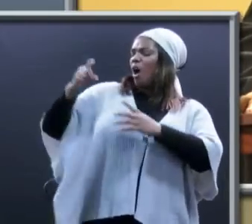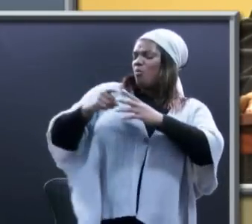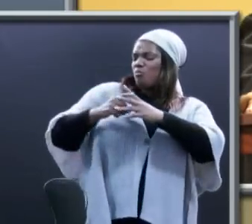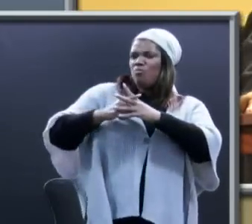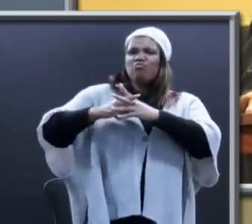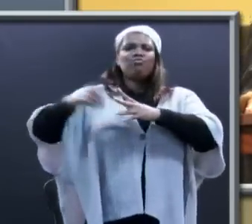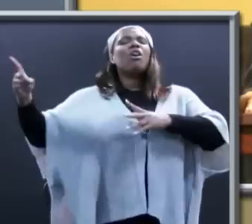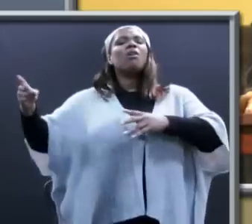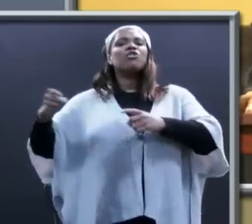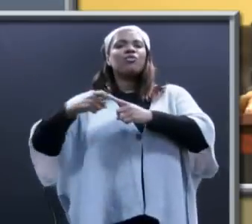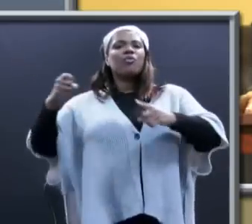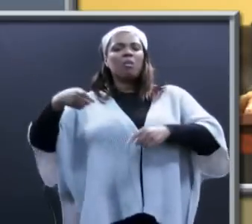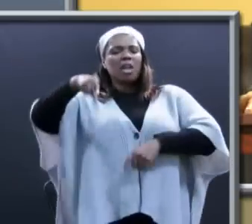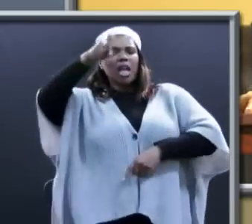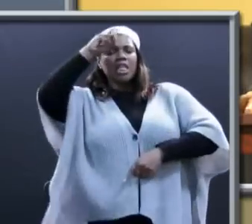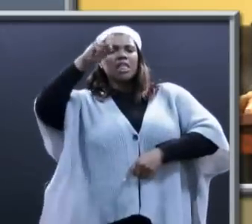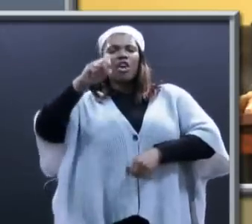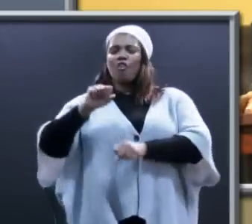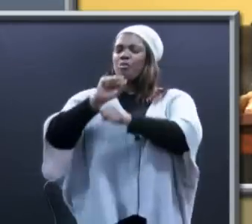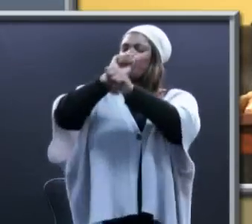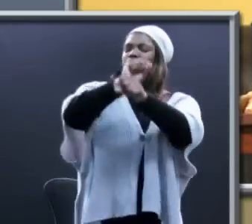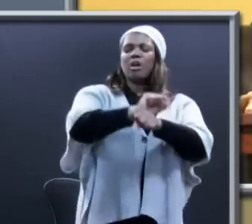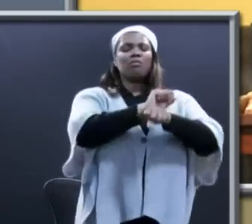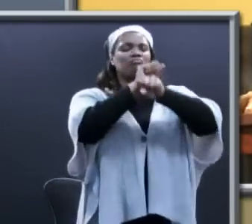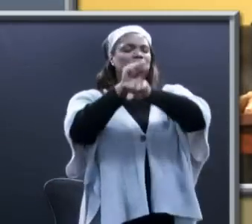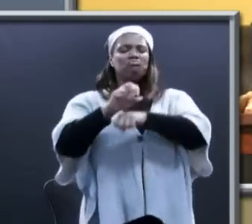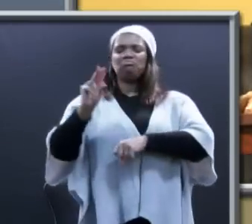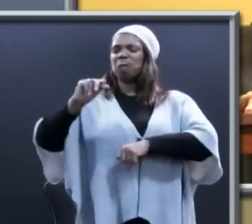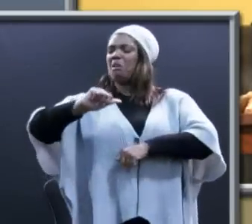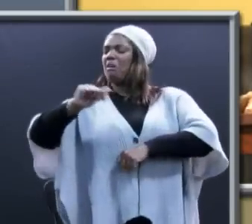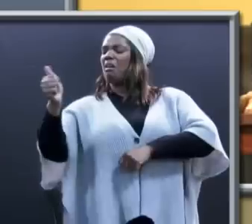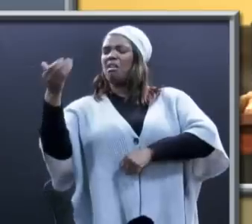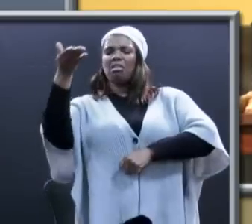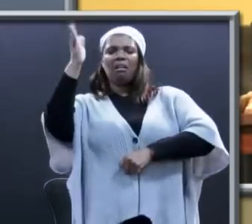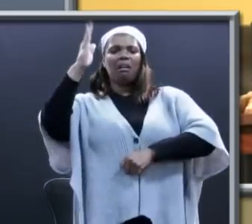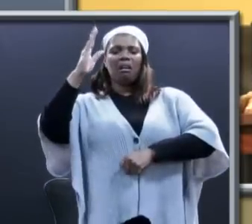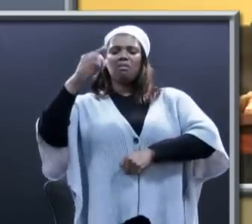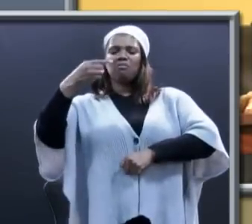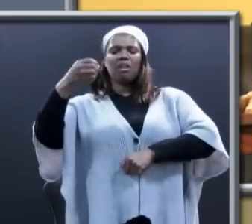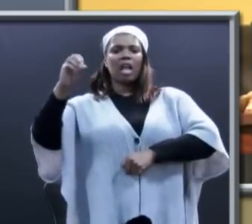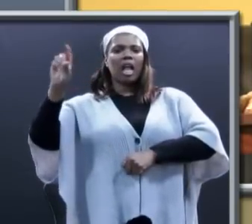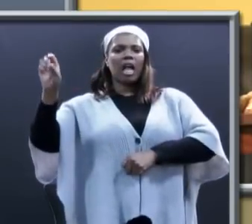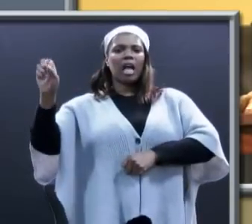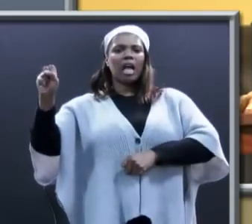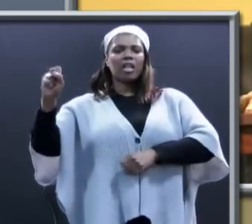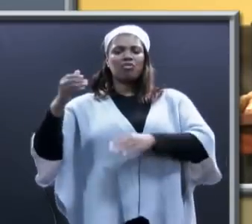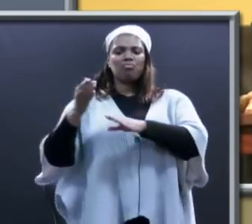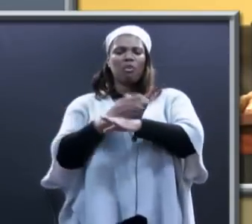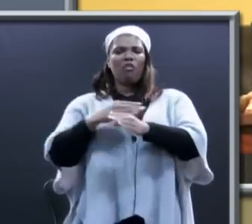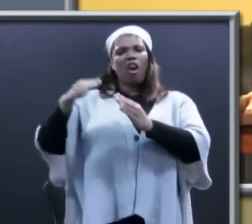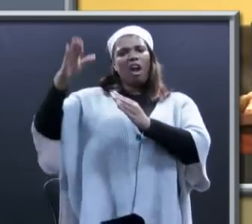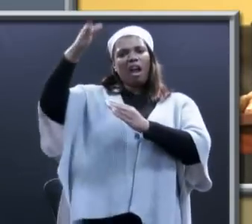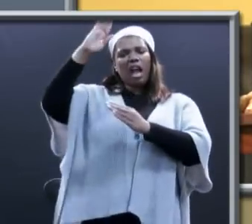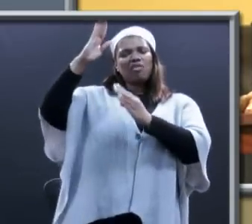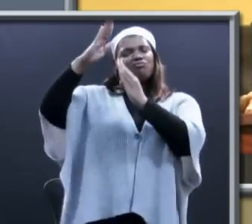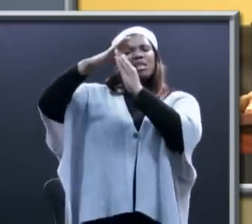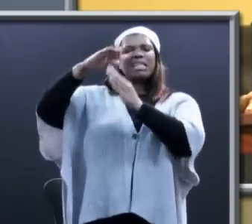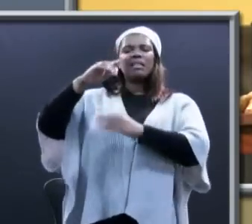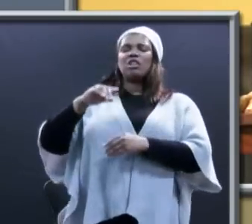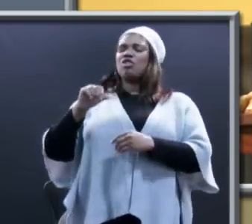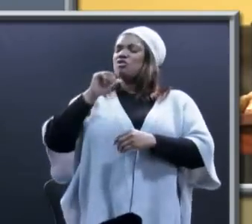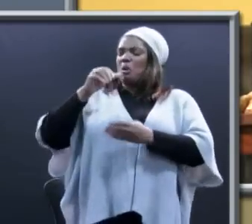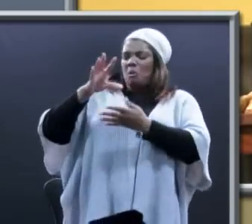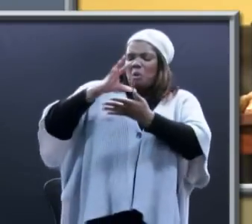of the house of bondage. Thou shalt have no other gods before me. Thou shalt not make unto thee any graven image, or any likeness of